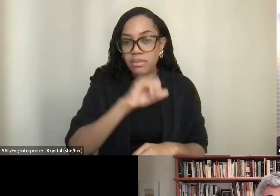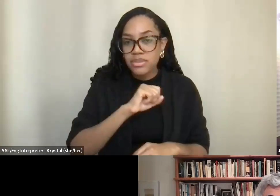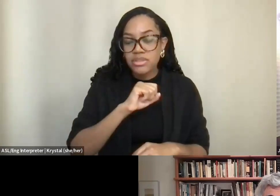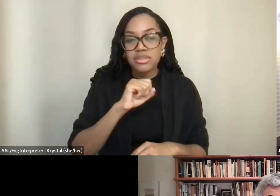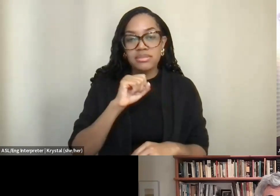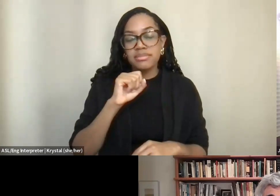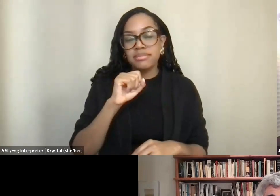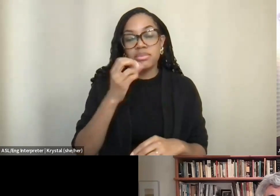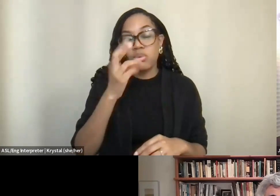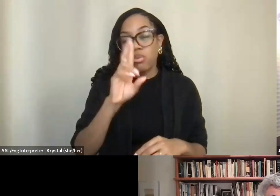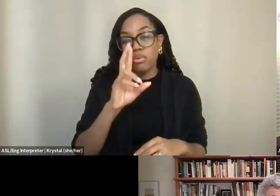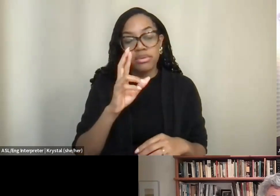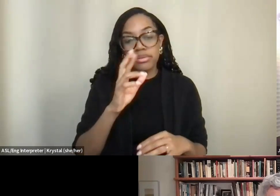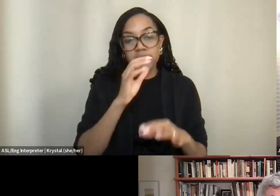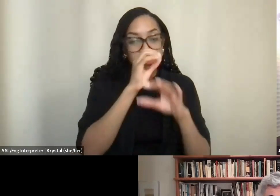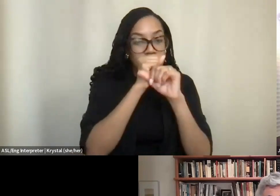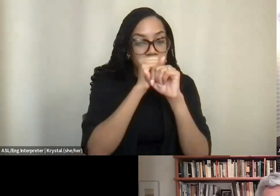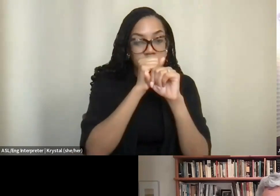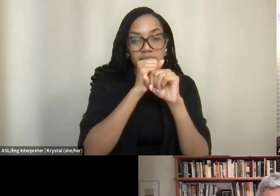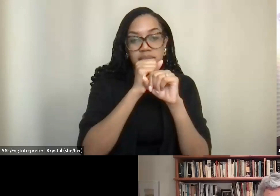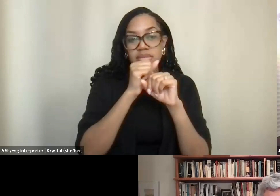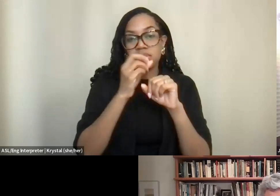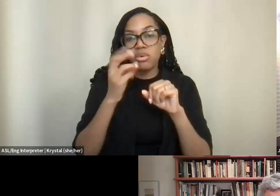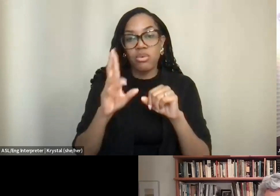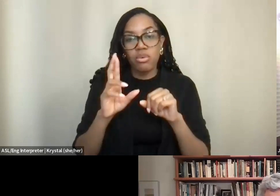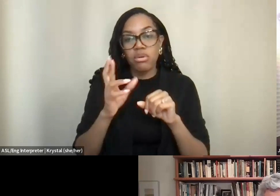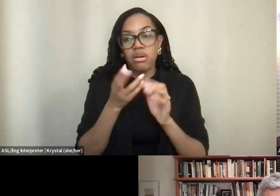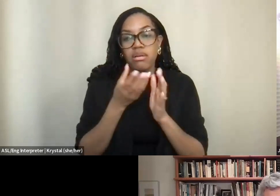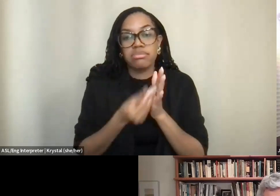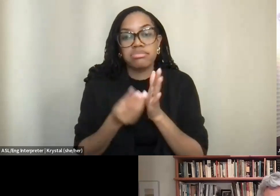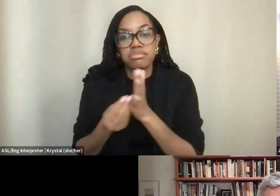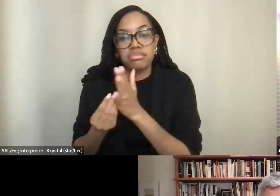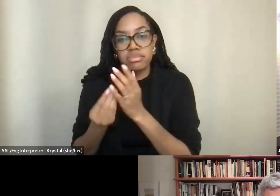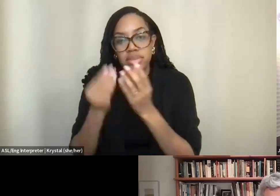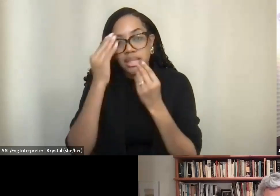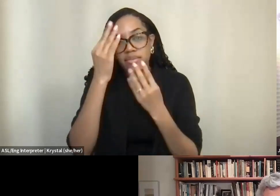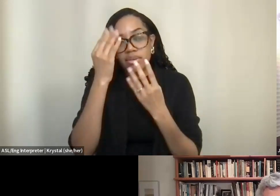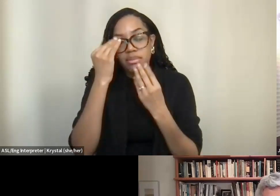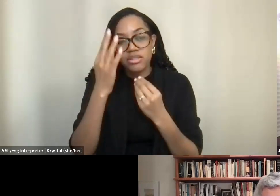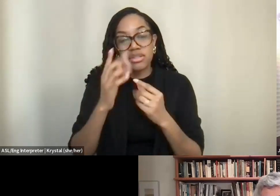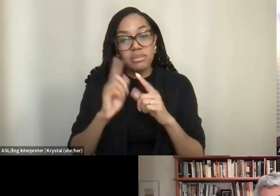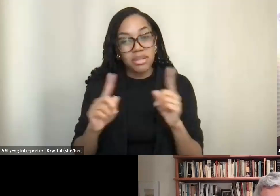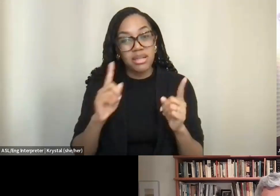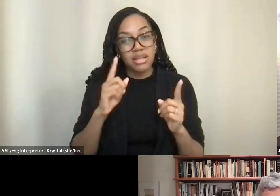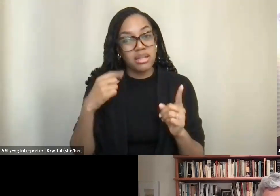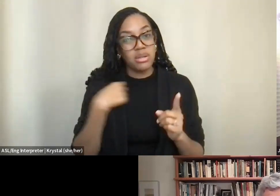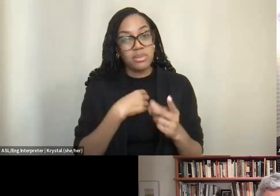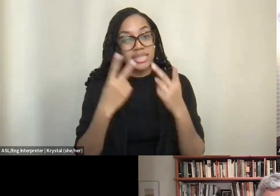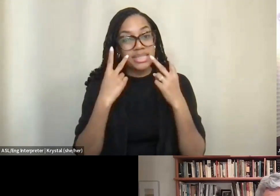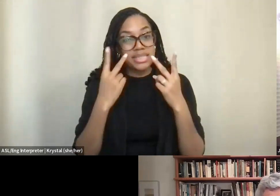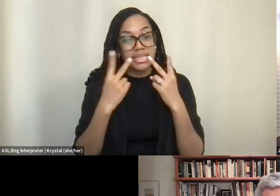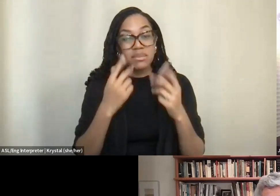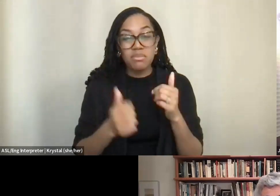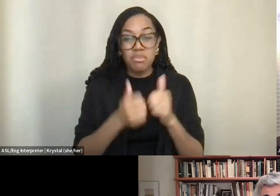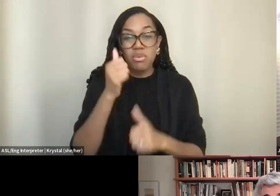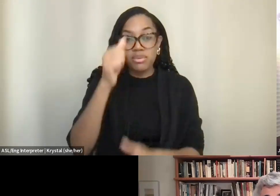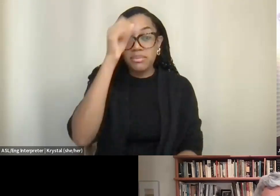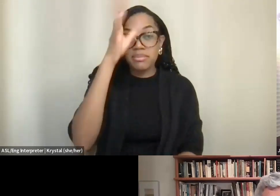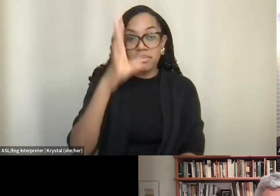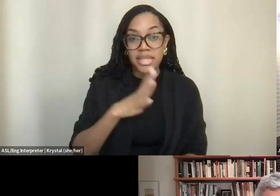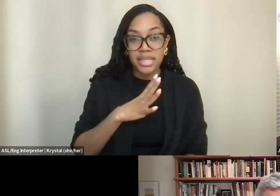silence, that literally millions of people, mostly men, can be run through boot camps, can